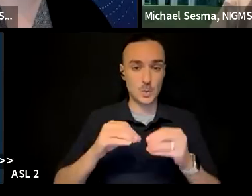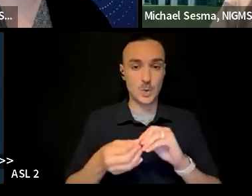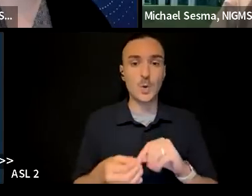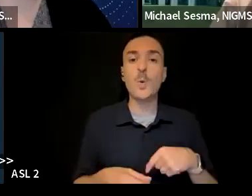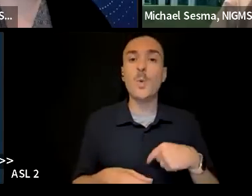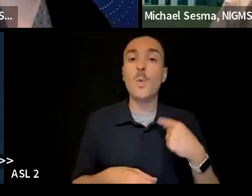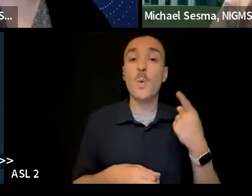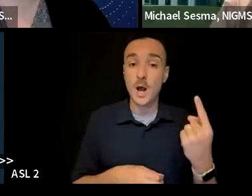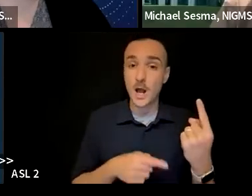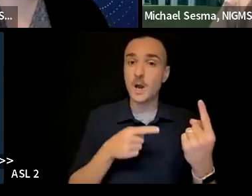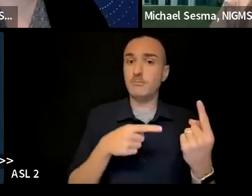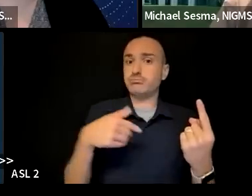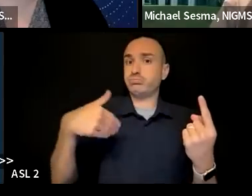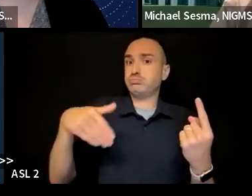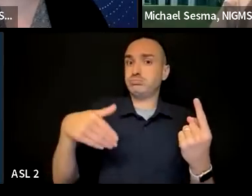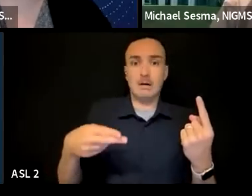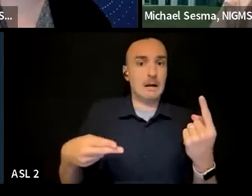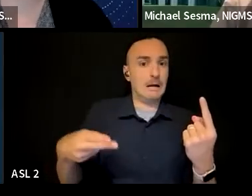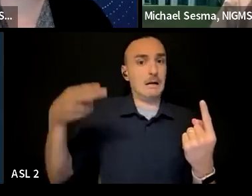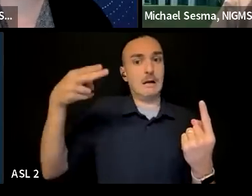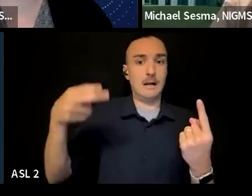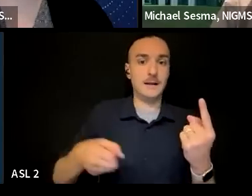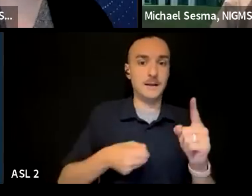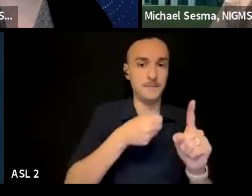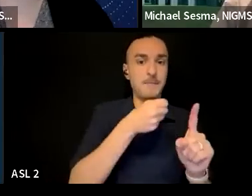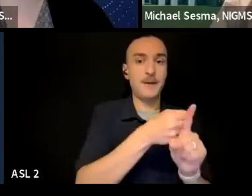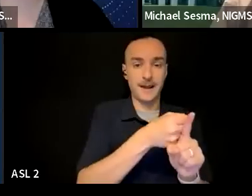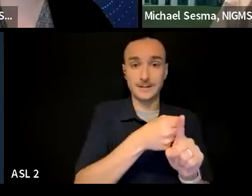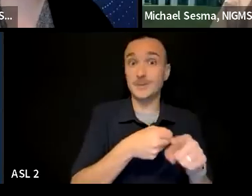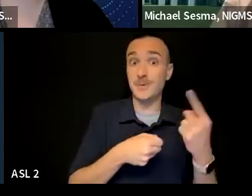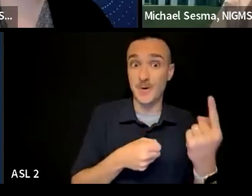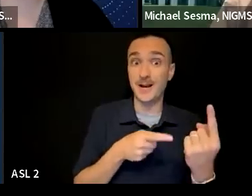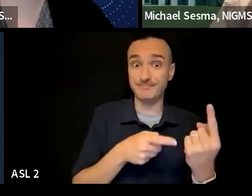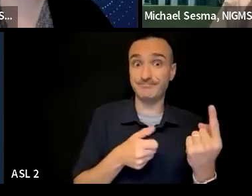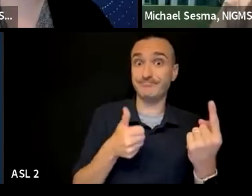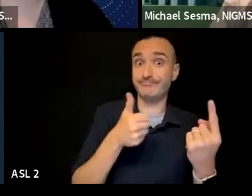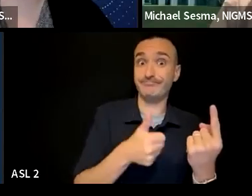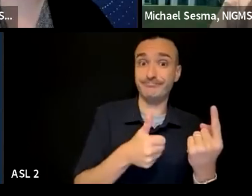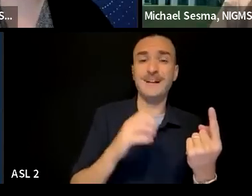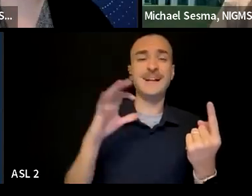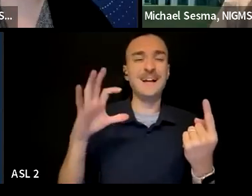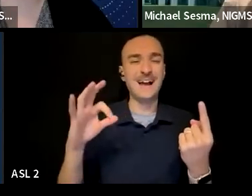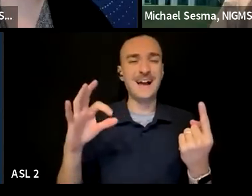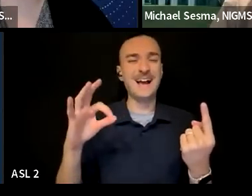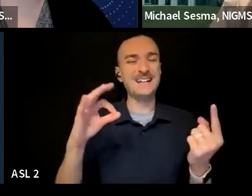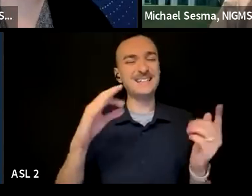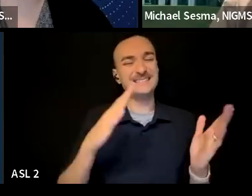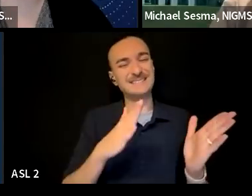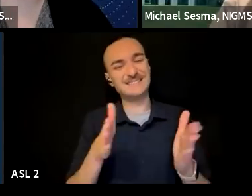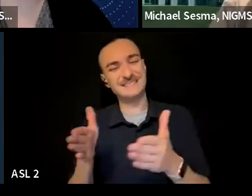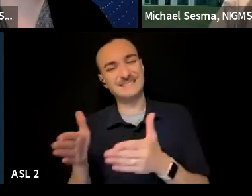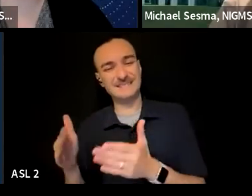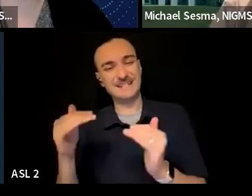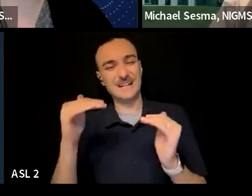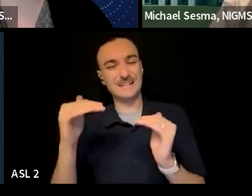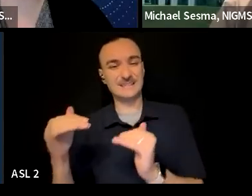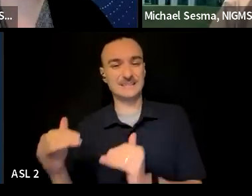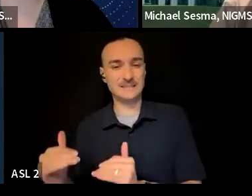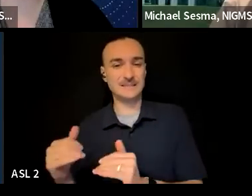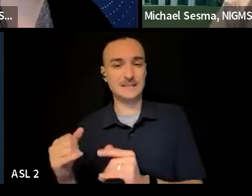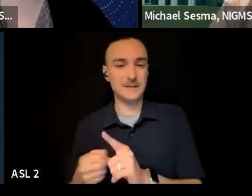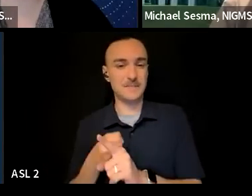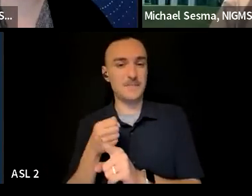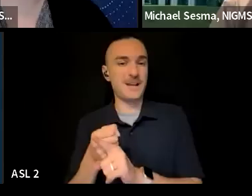have a high impact. So a 1 is a better, and 9 is getting to your lower impact. Perhaps there's significant challenges in